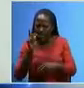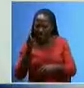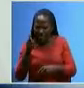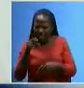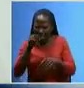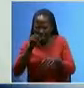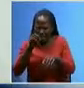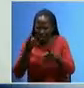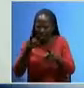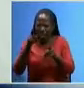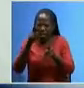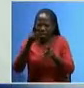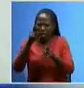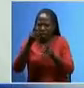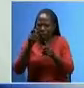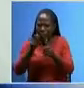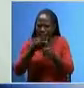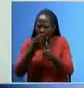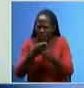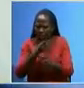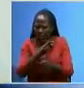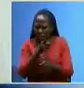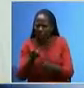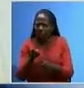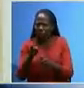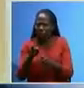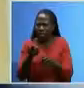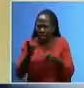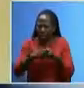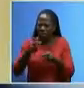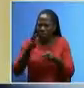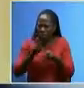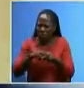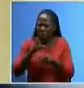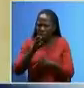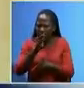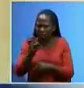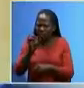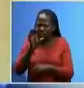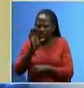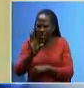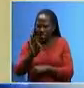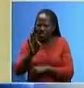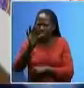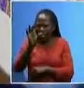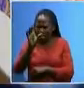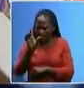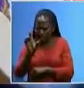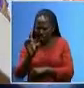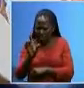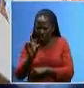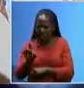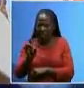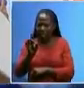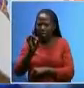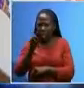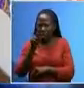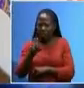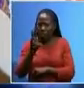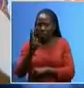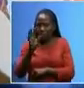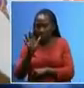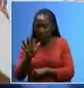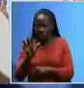April, the baskets increased by 698.63 to 6